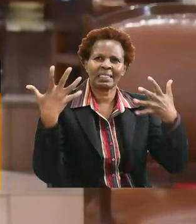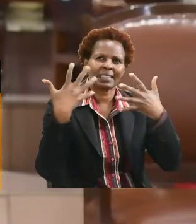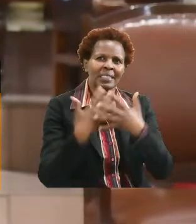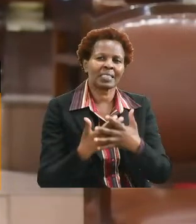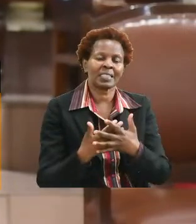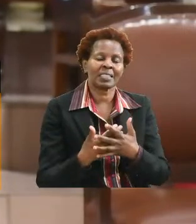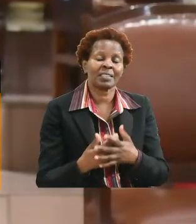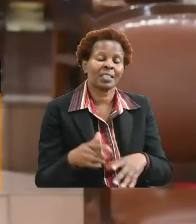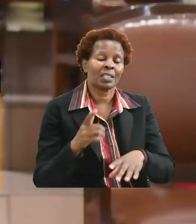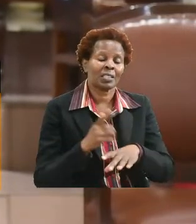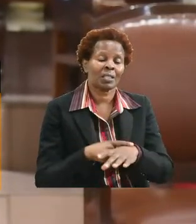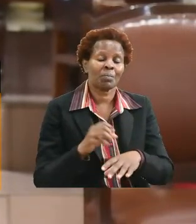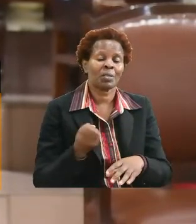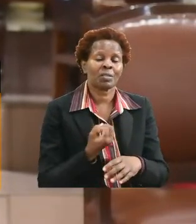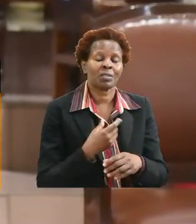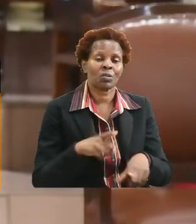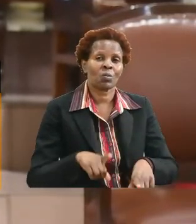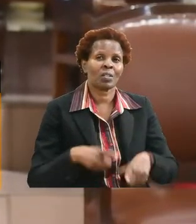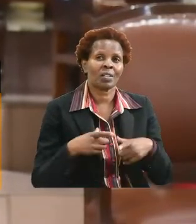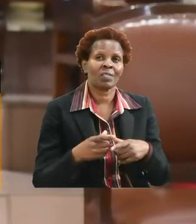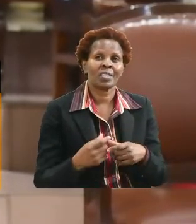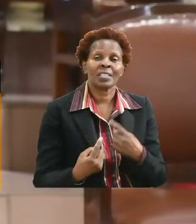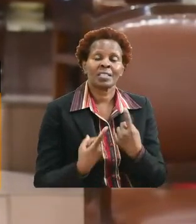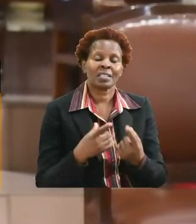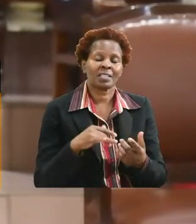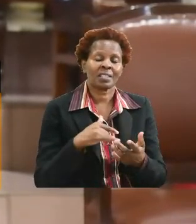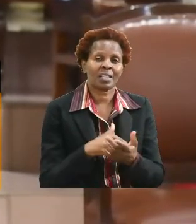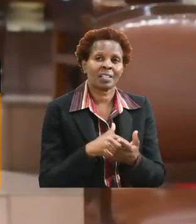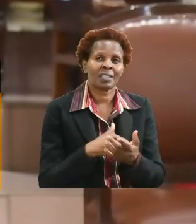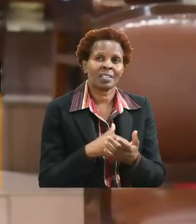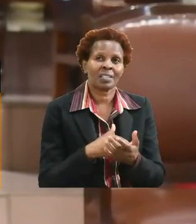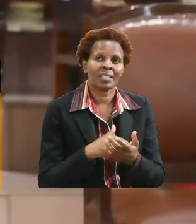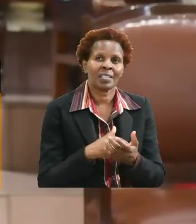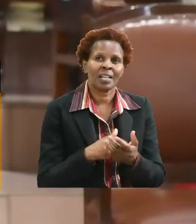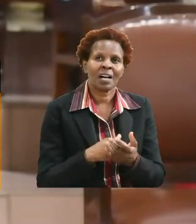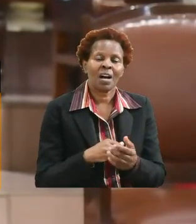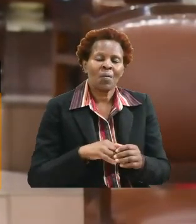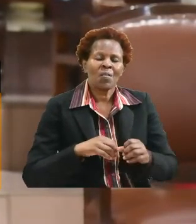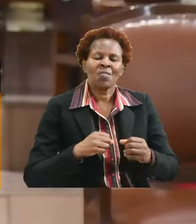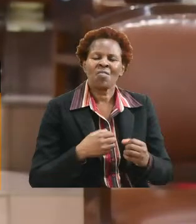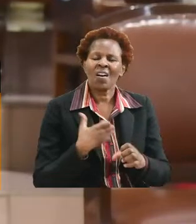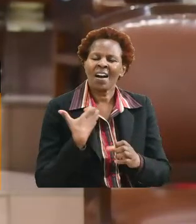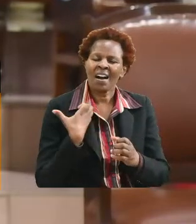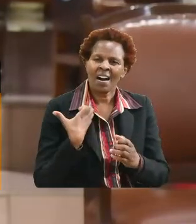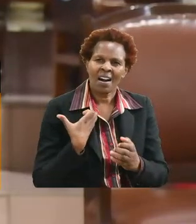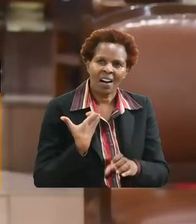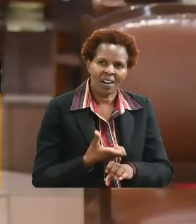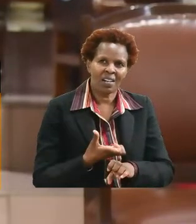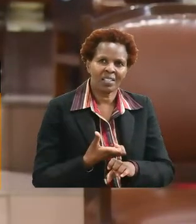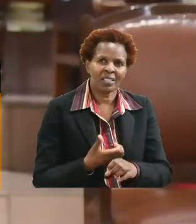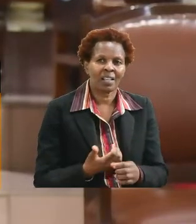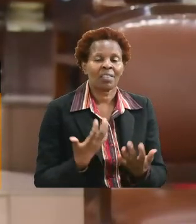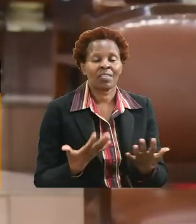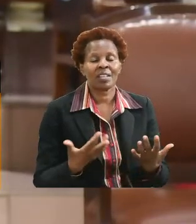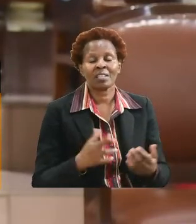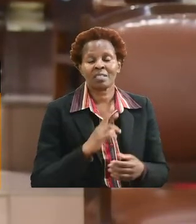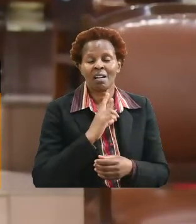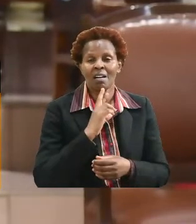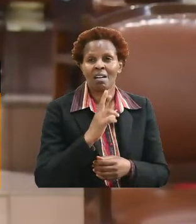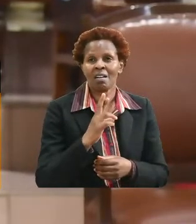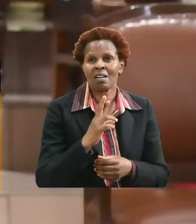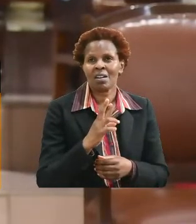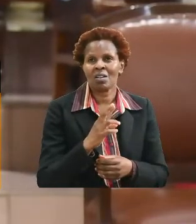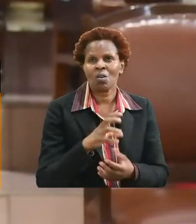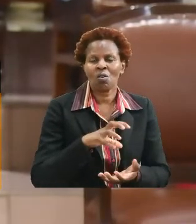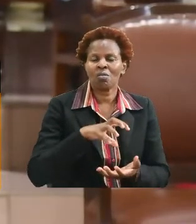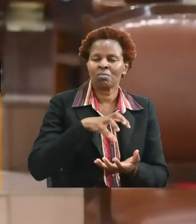our lives, it basically means that however difficult and dark the circumstance and the